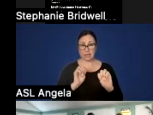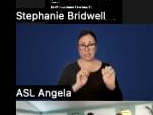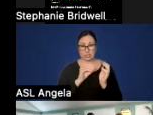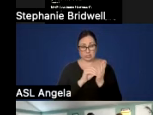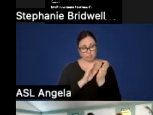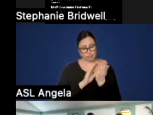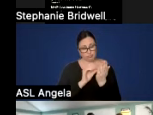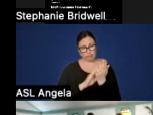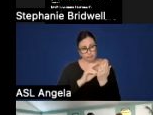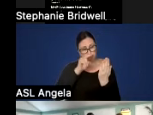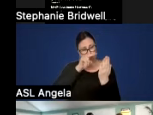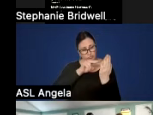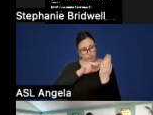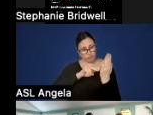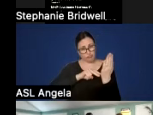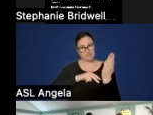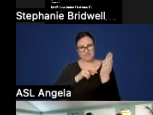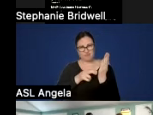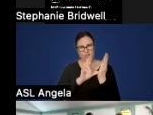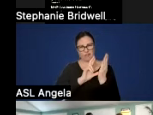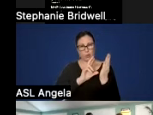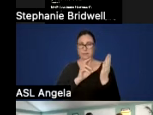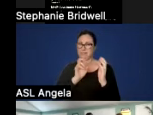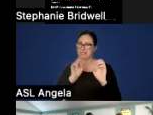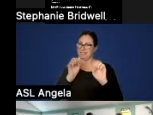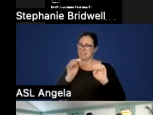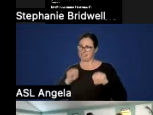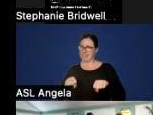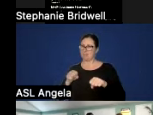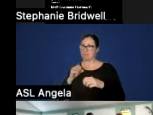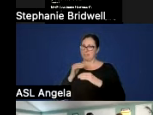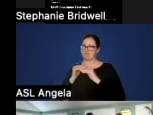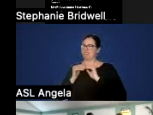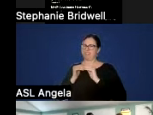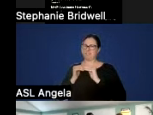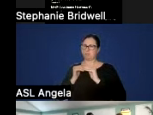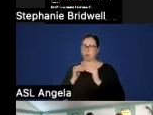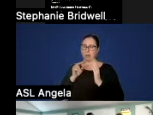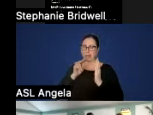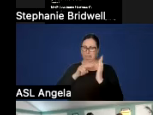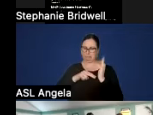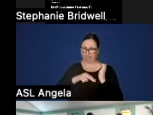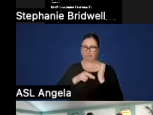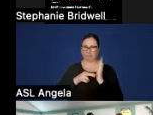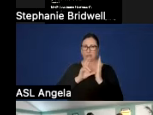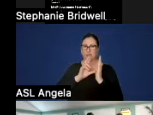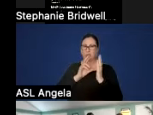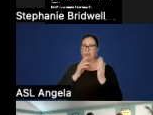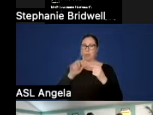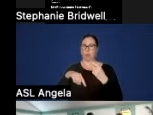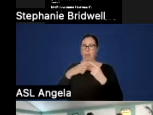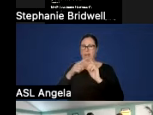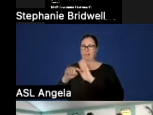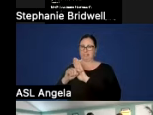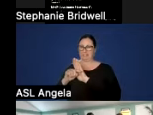together when some of that feedback isn't always the best. But when you get those thank you letters, or, you know, those times where you did a really good job,